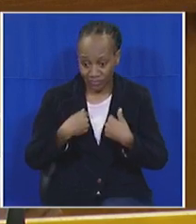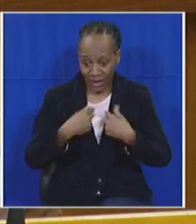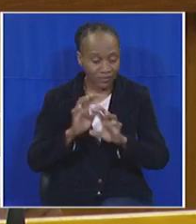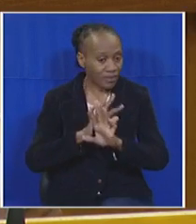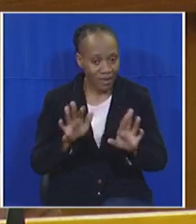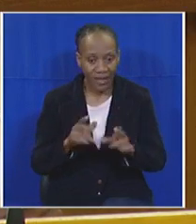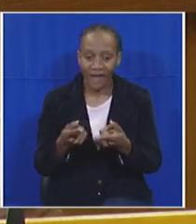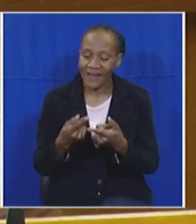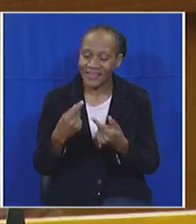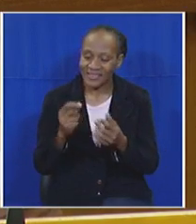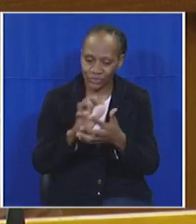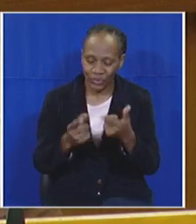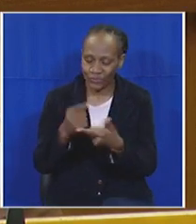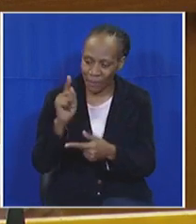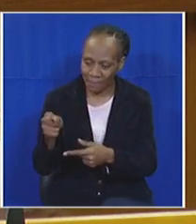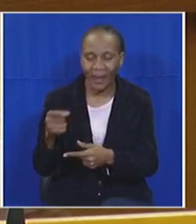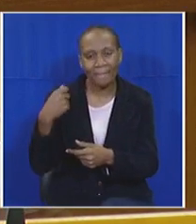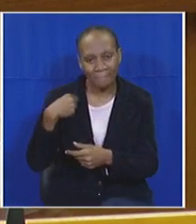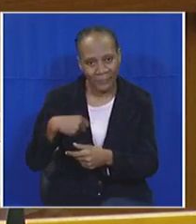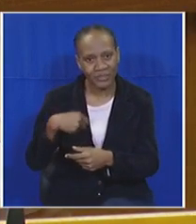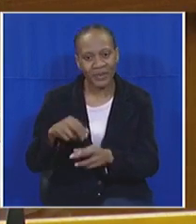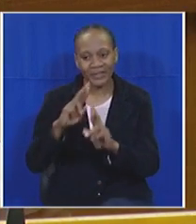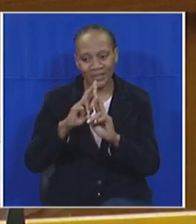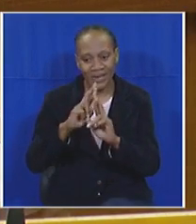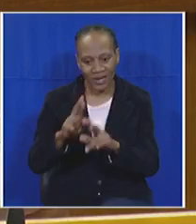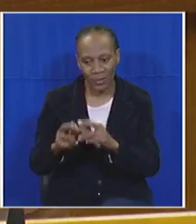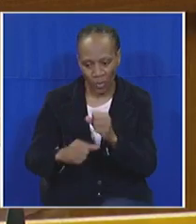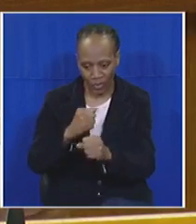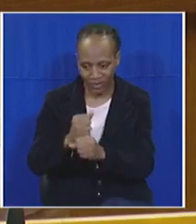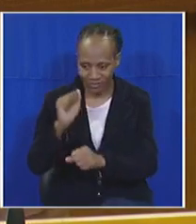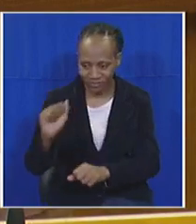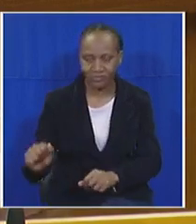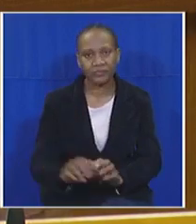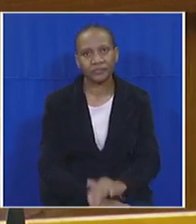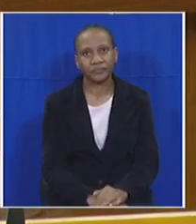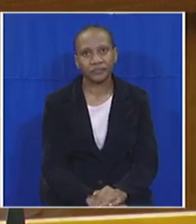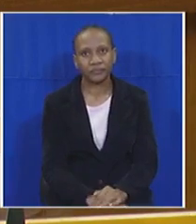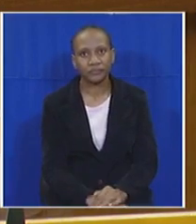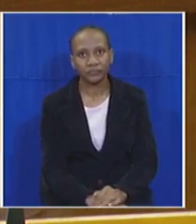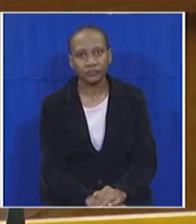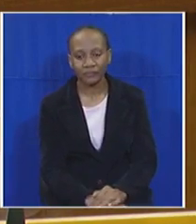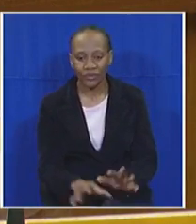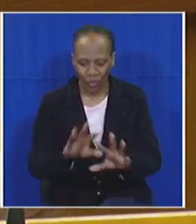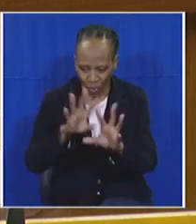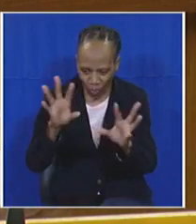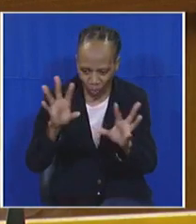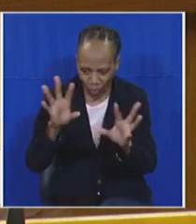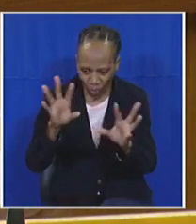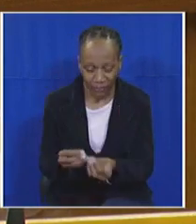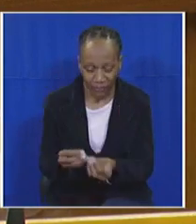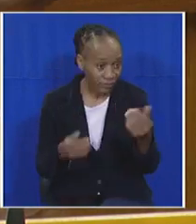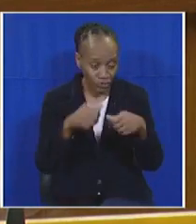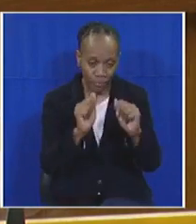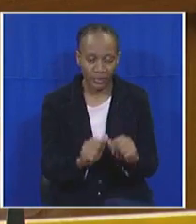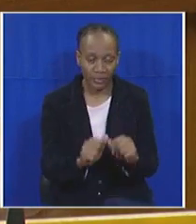the municipality's own annual report. Now, you've got to couple this, Chairperson